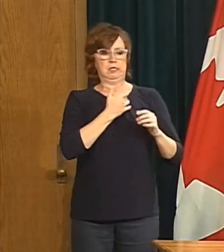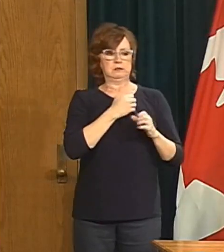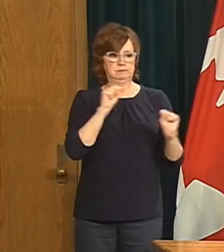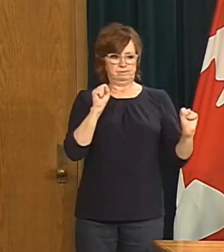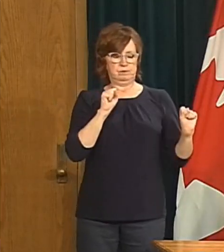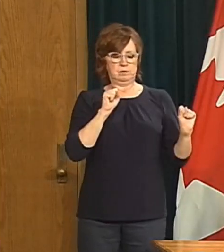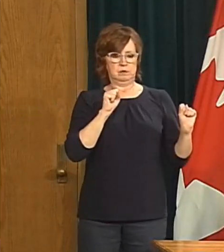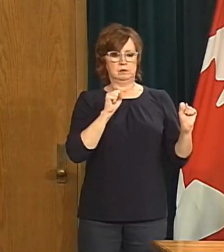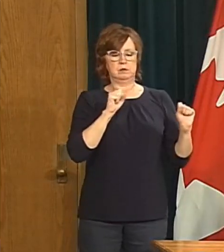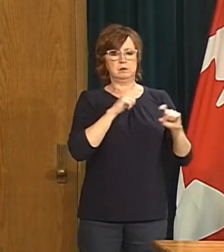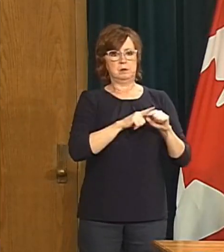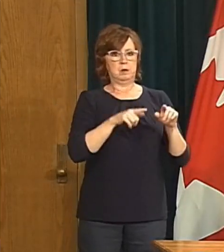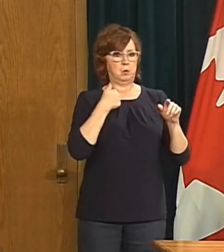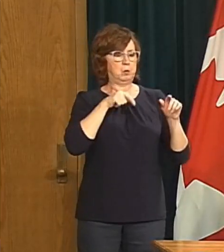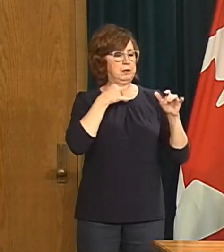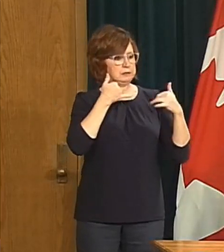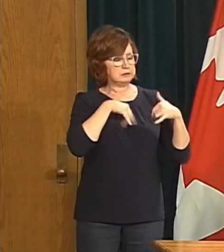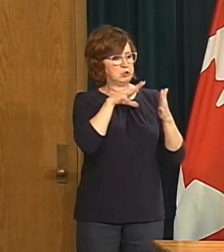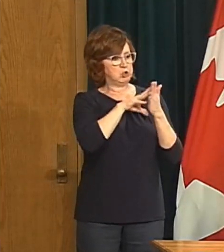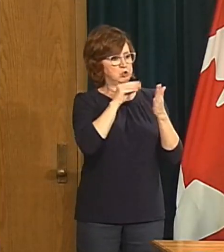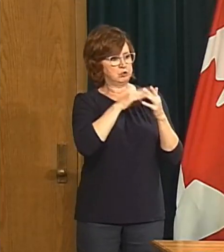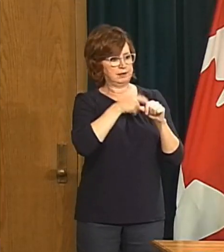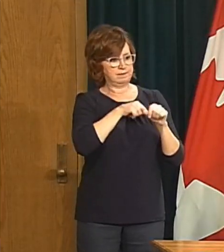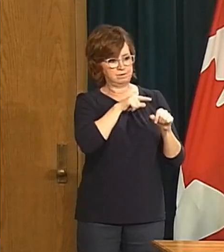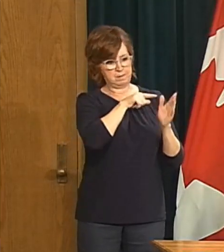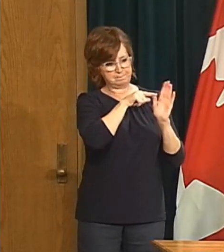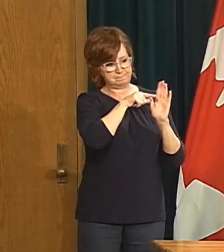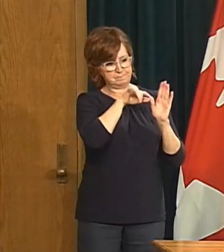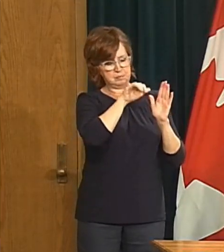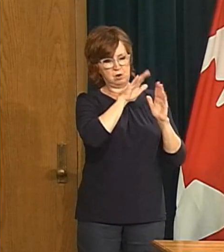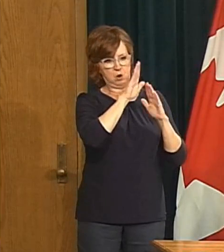transmission continues to happen. Do you have a follow-up, Mark?